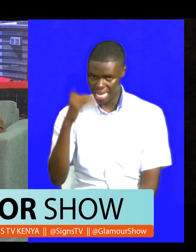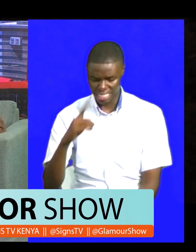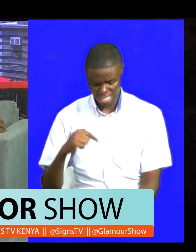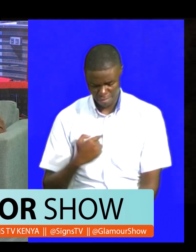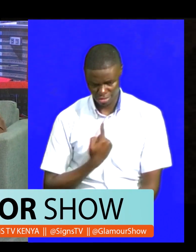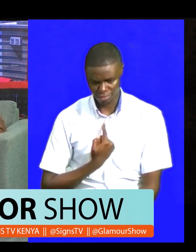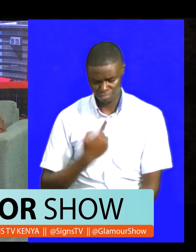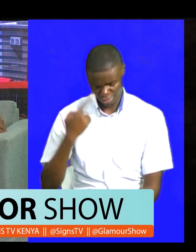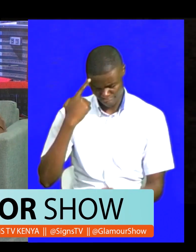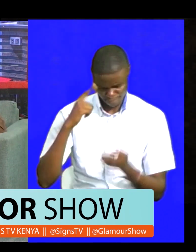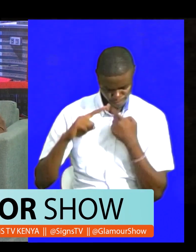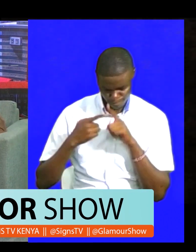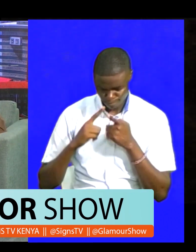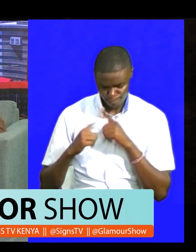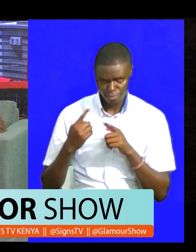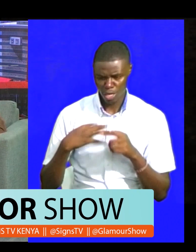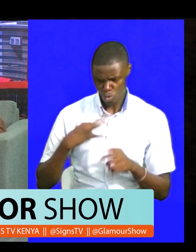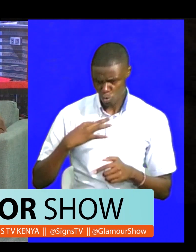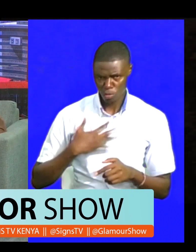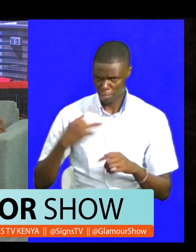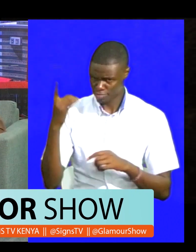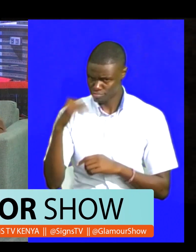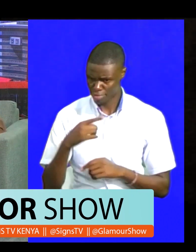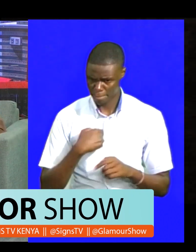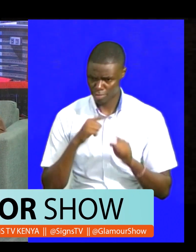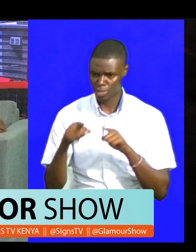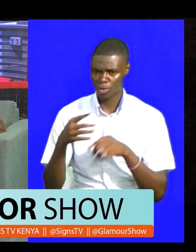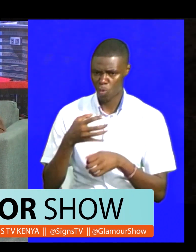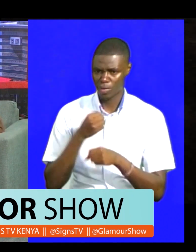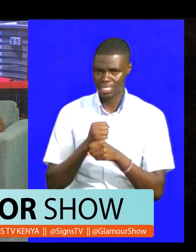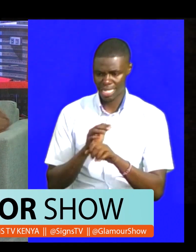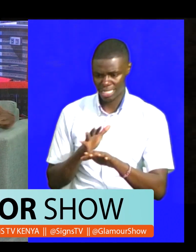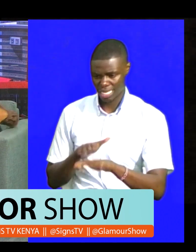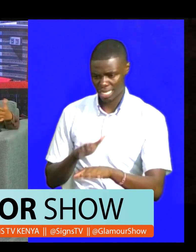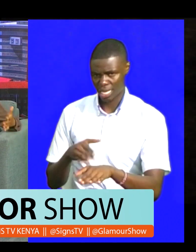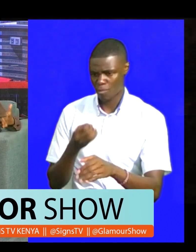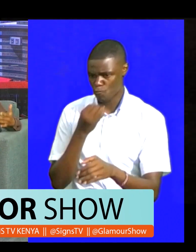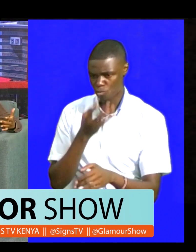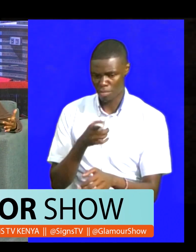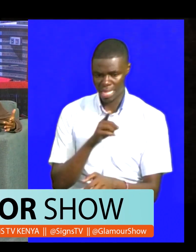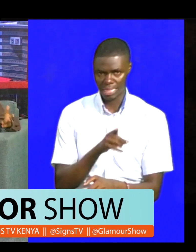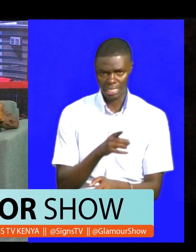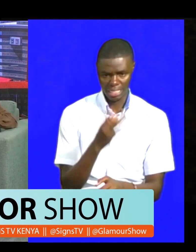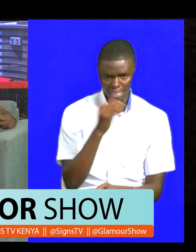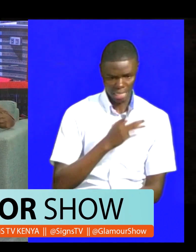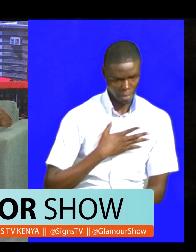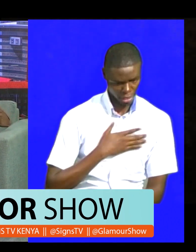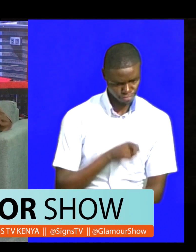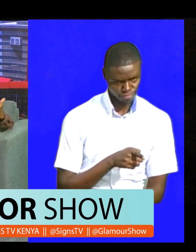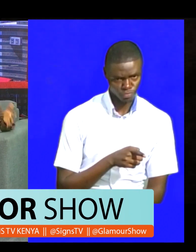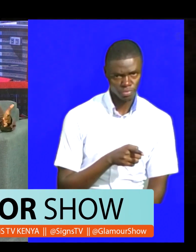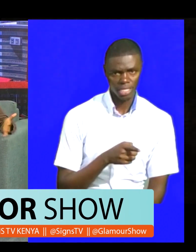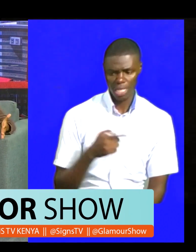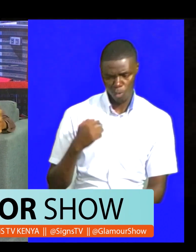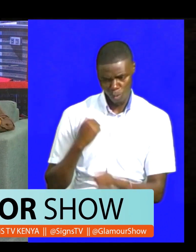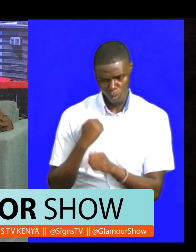myself. I design most of my outfits. I just go to my trusted tailor. I tell them this is what I have, and let's